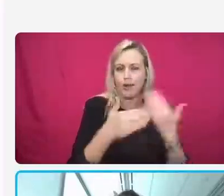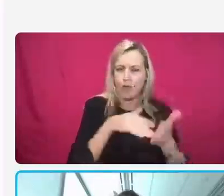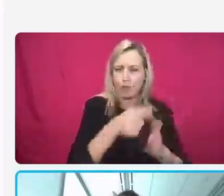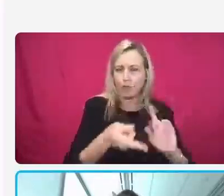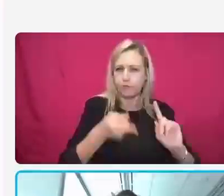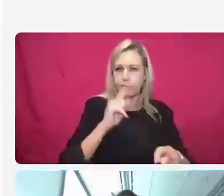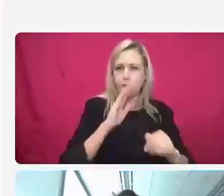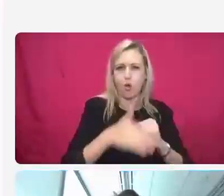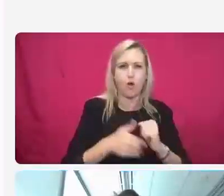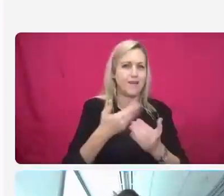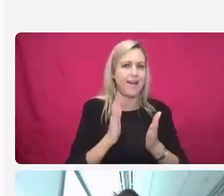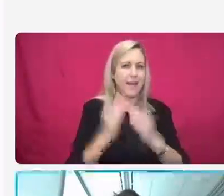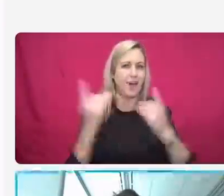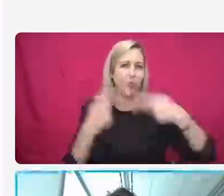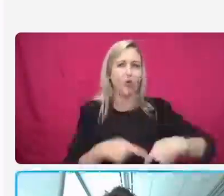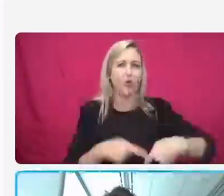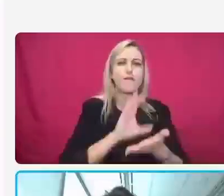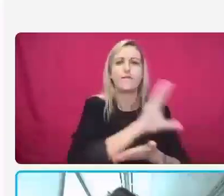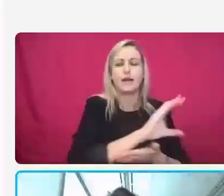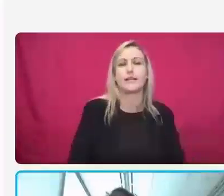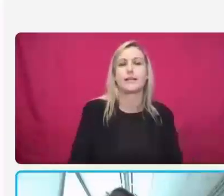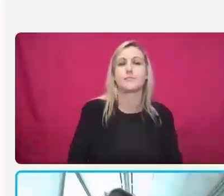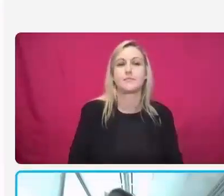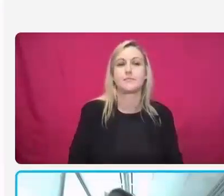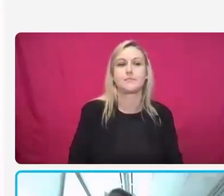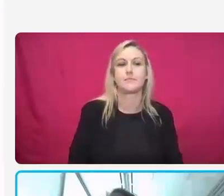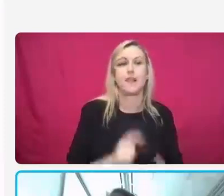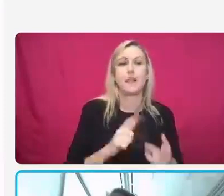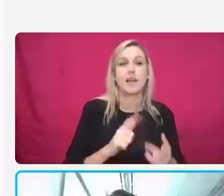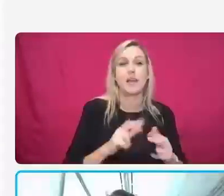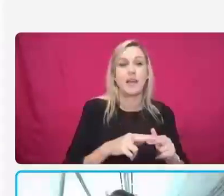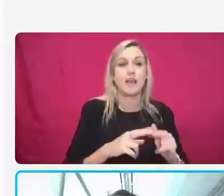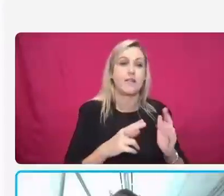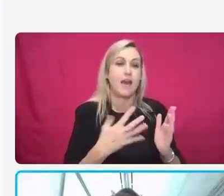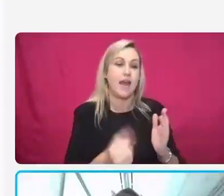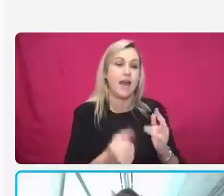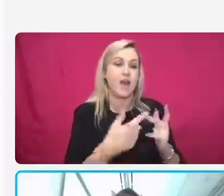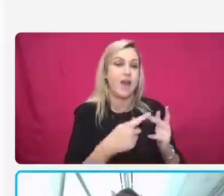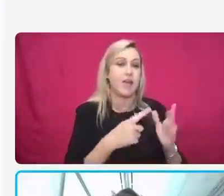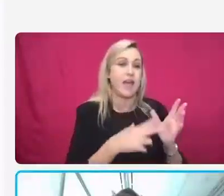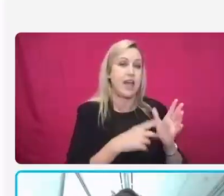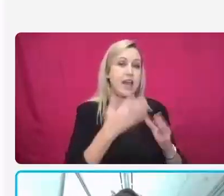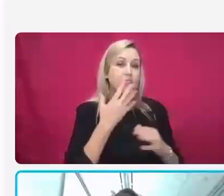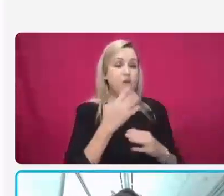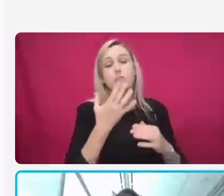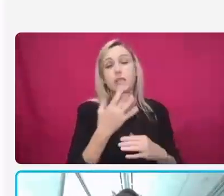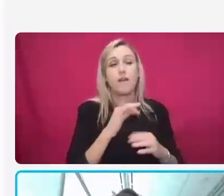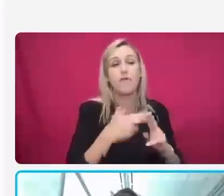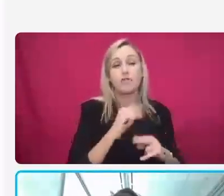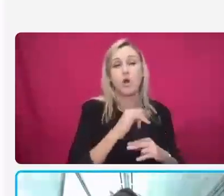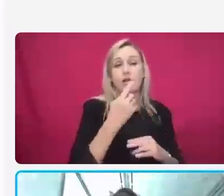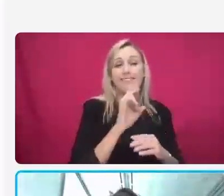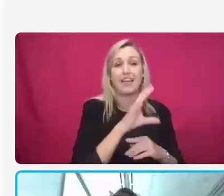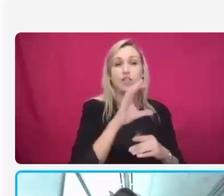care. Imagine that the government price for an NWOW 1 or the AN-ACC price is $10 per day. Using